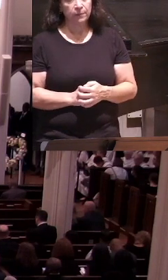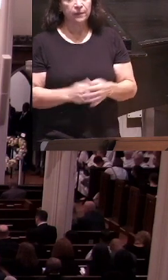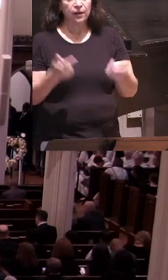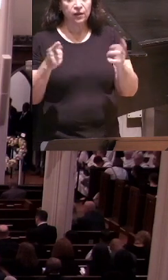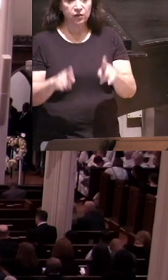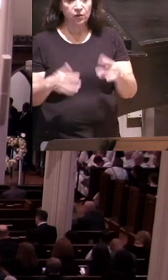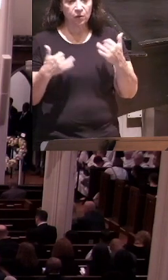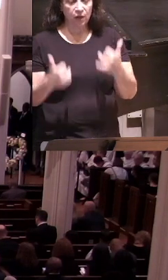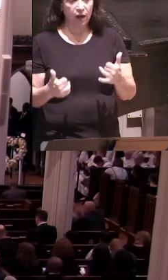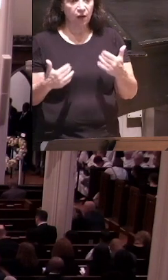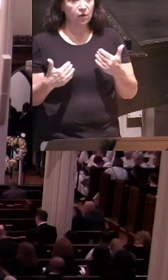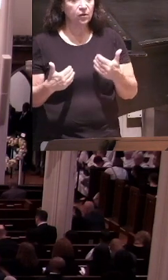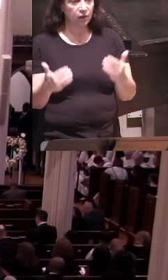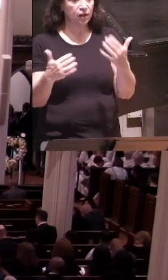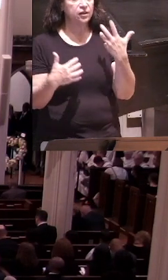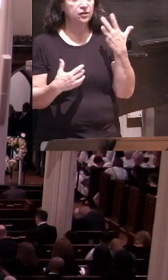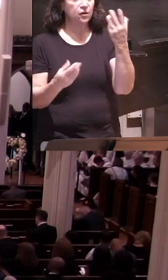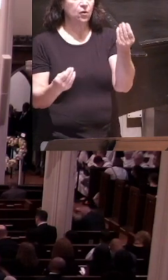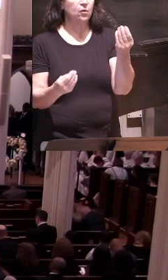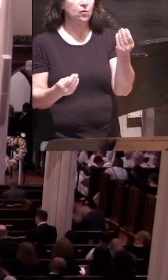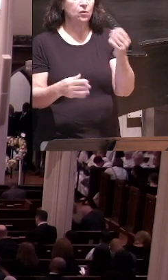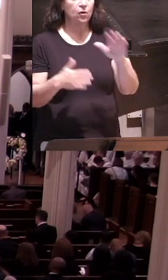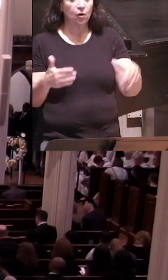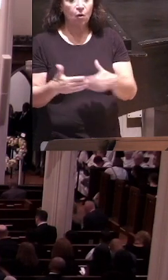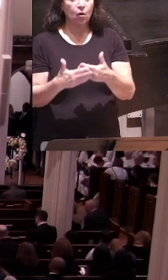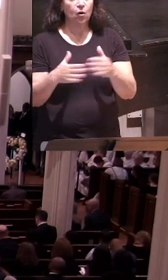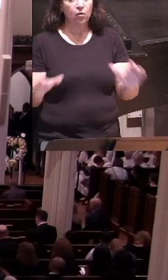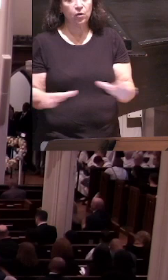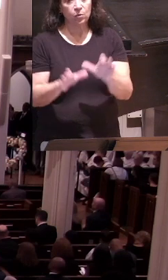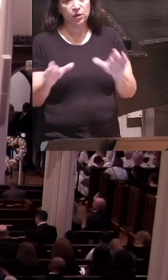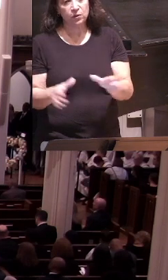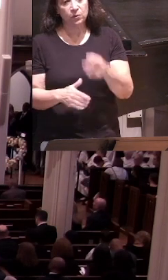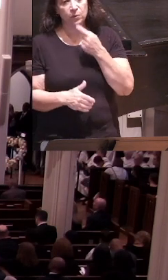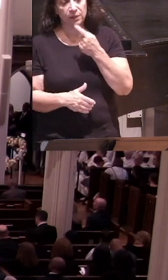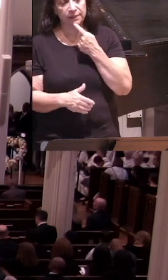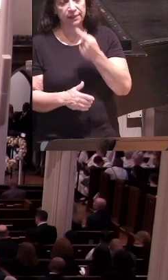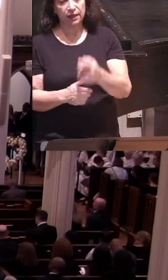So let us go in all that we do, in all that we say.